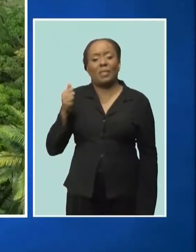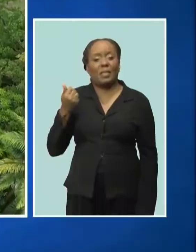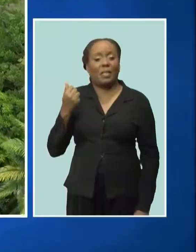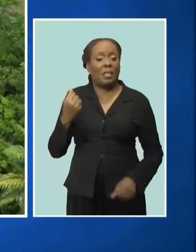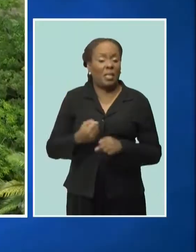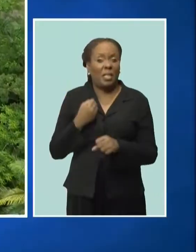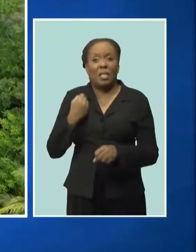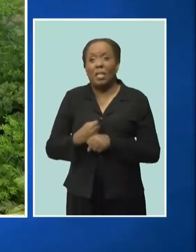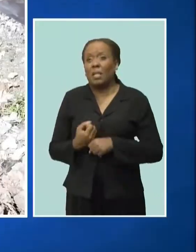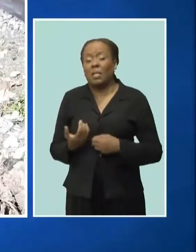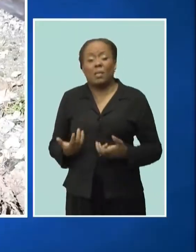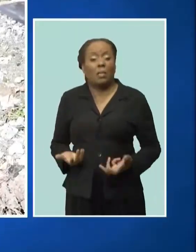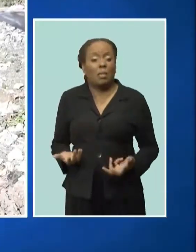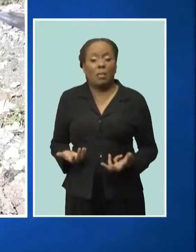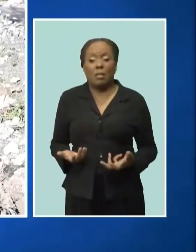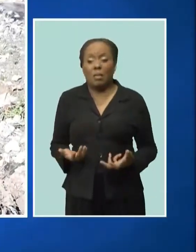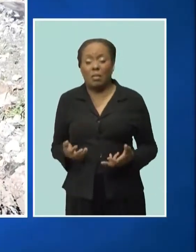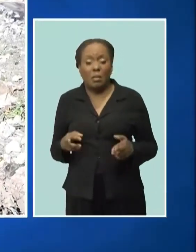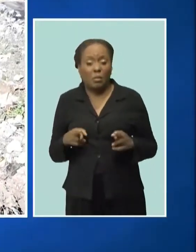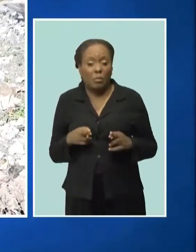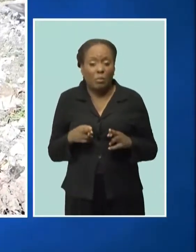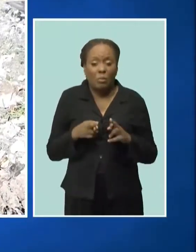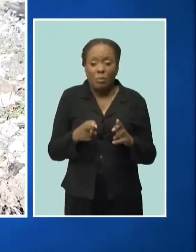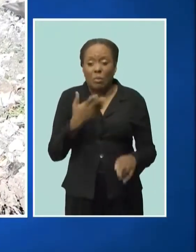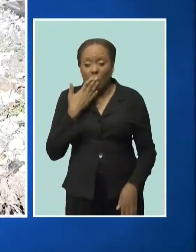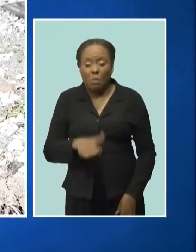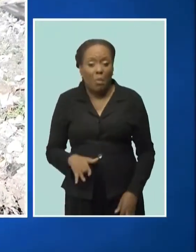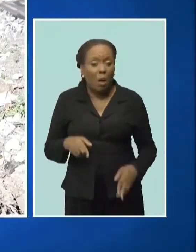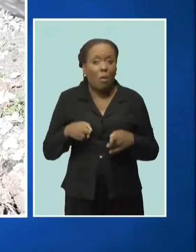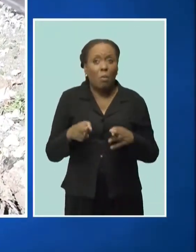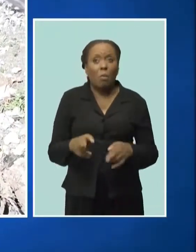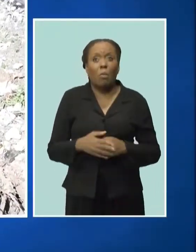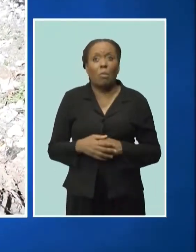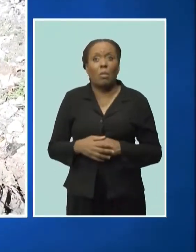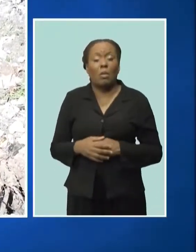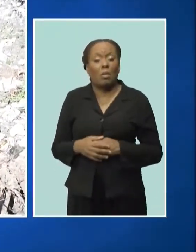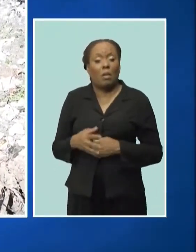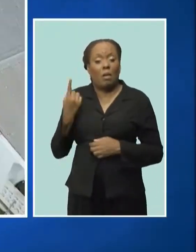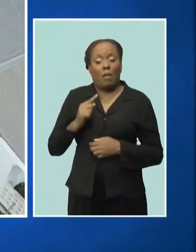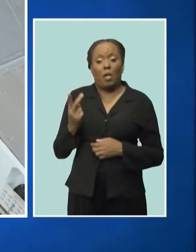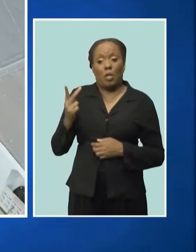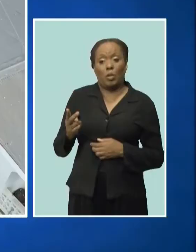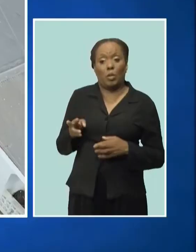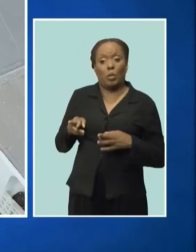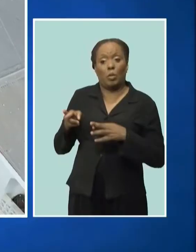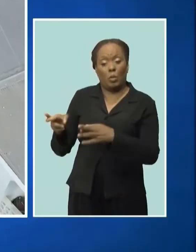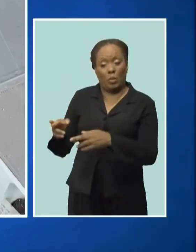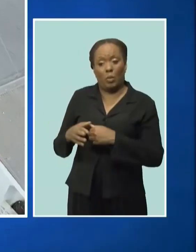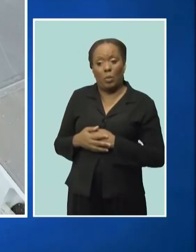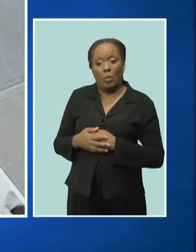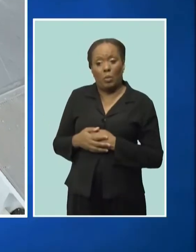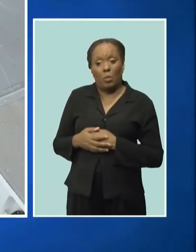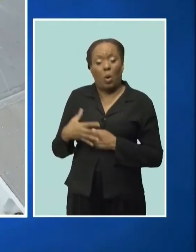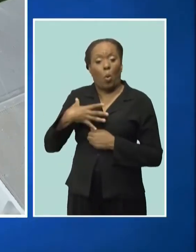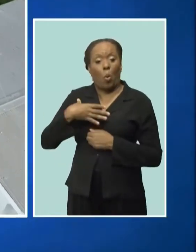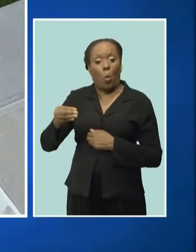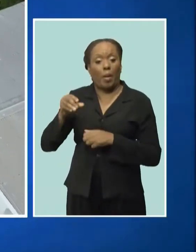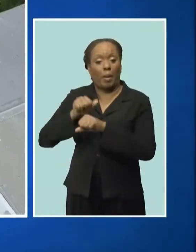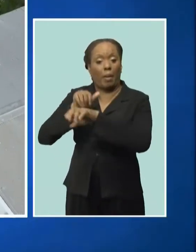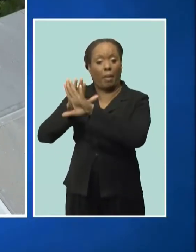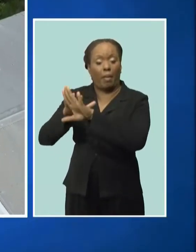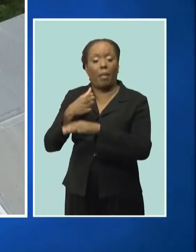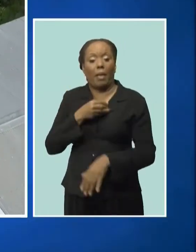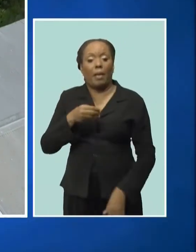key access route connecting the communities of White Hill and Hillaby in St. Andrew has been restored under